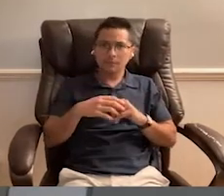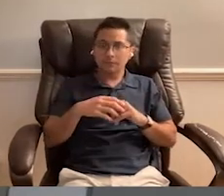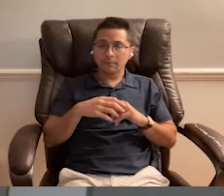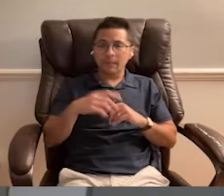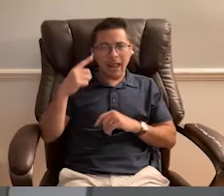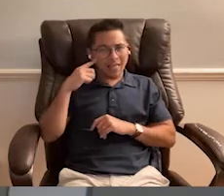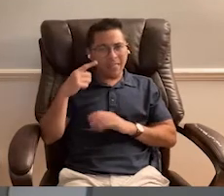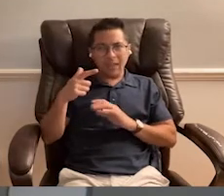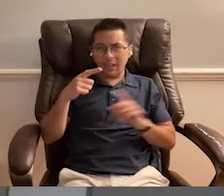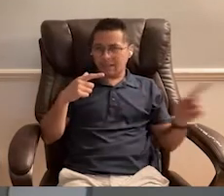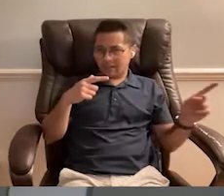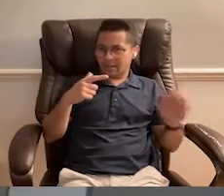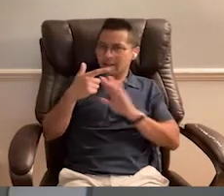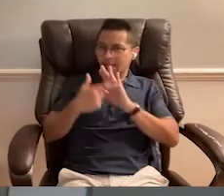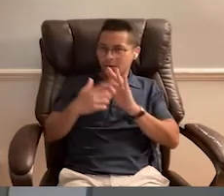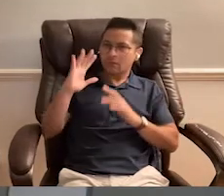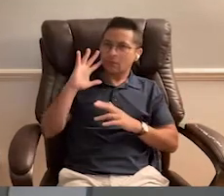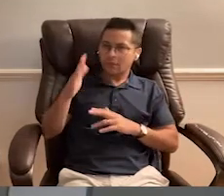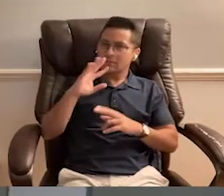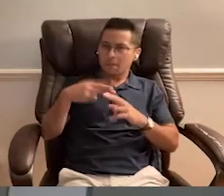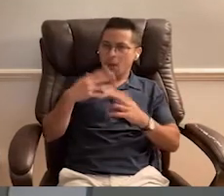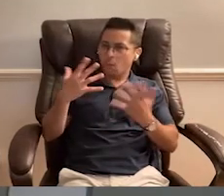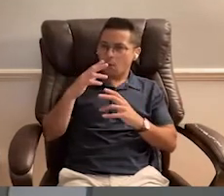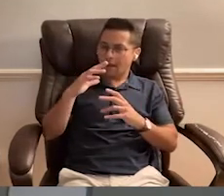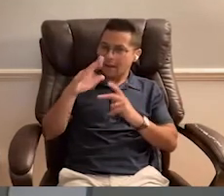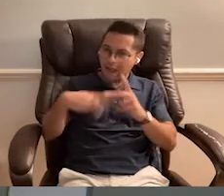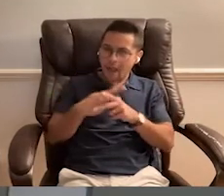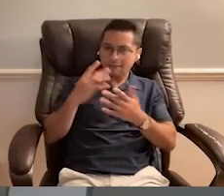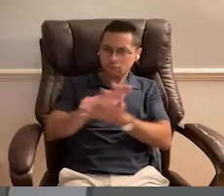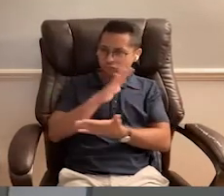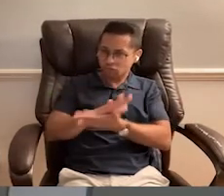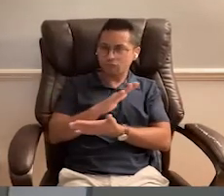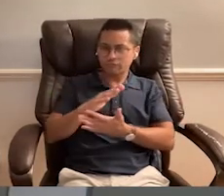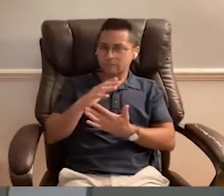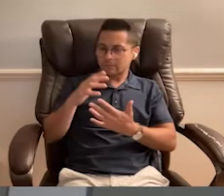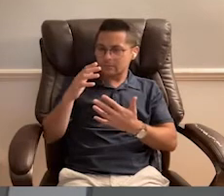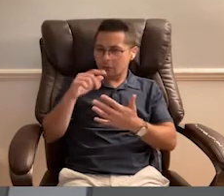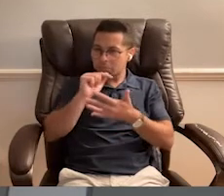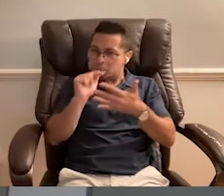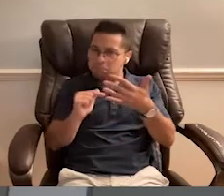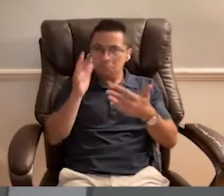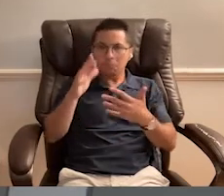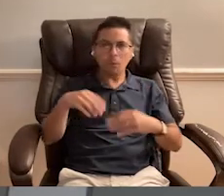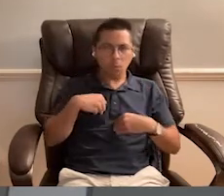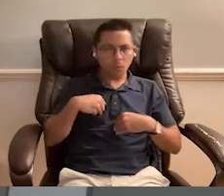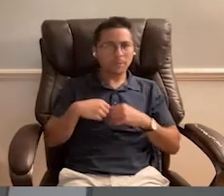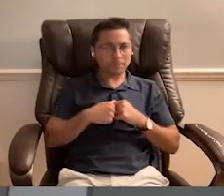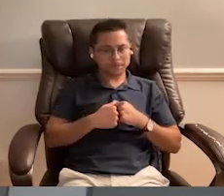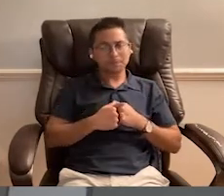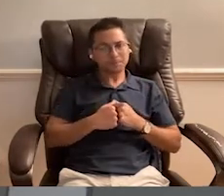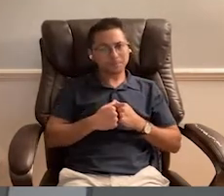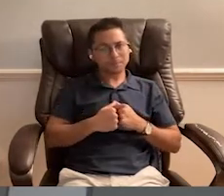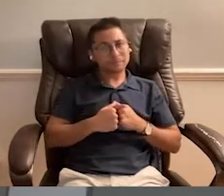has a developmental disability. And I think Liesl's going to talk about a little bit what types of those documentation